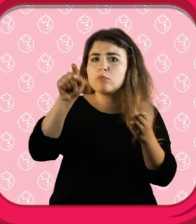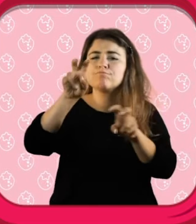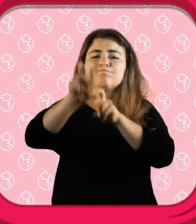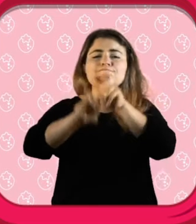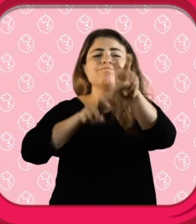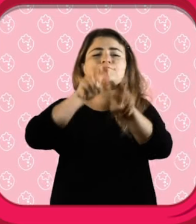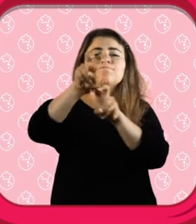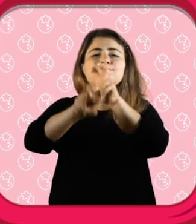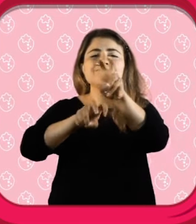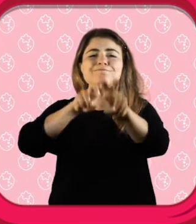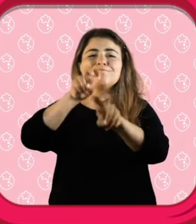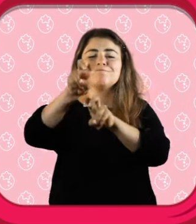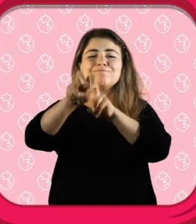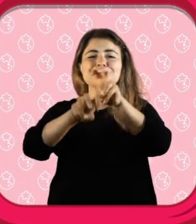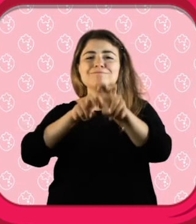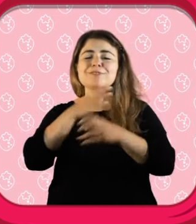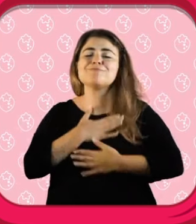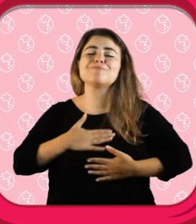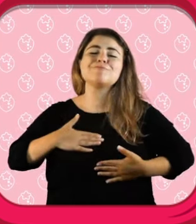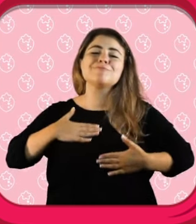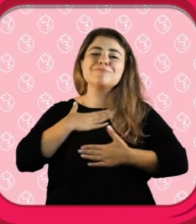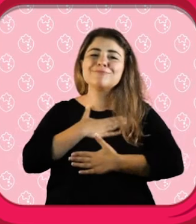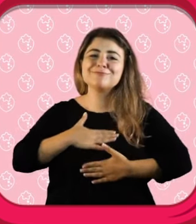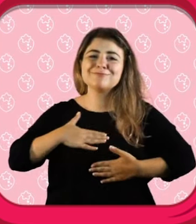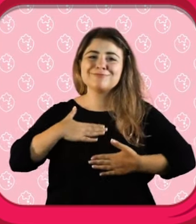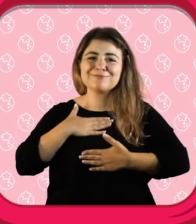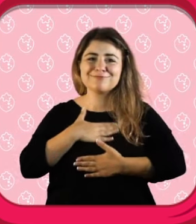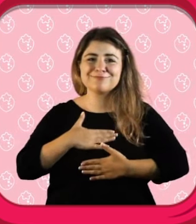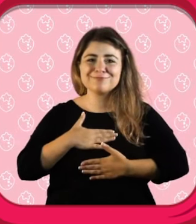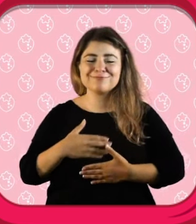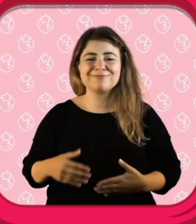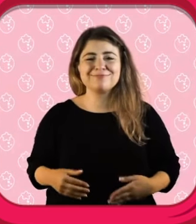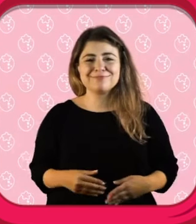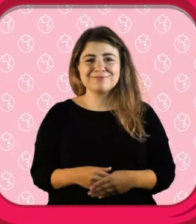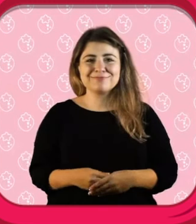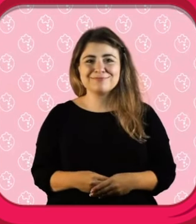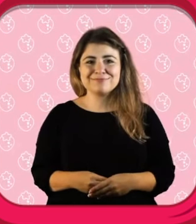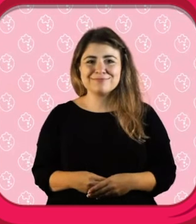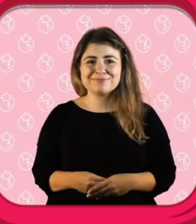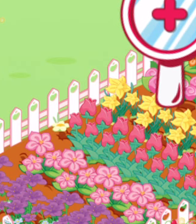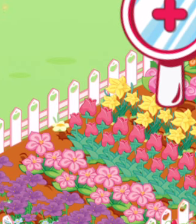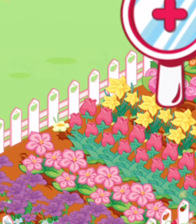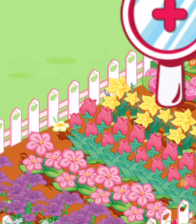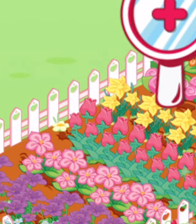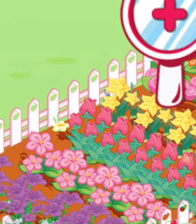Make them all come true, and this will be the best.